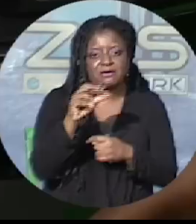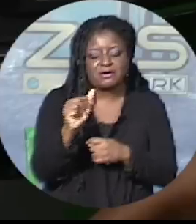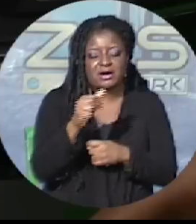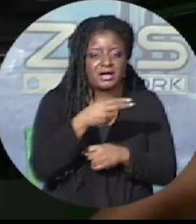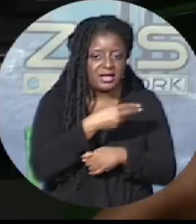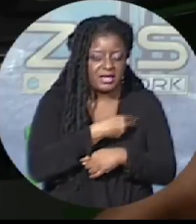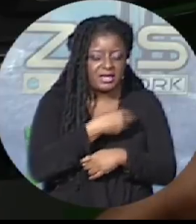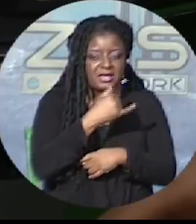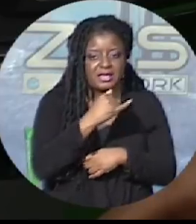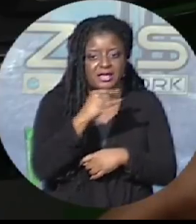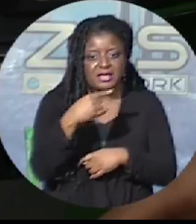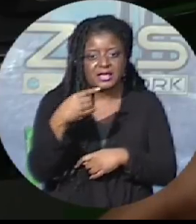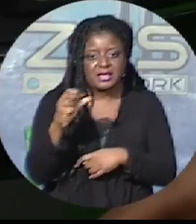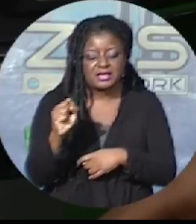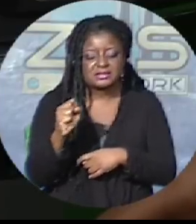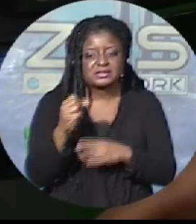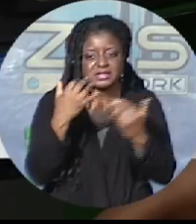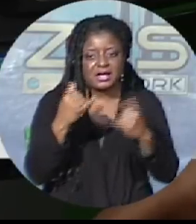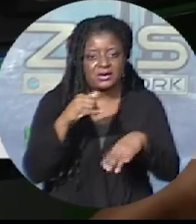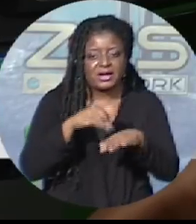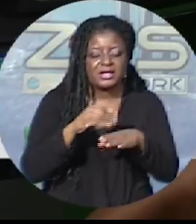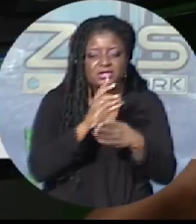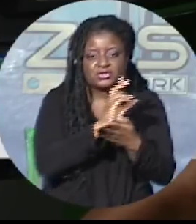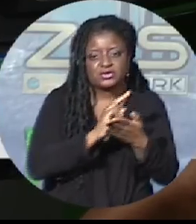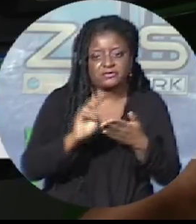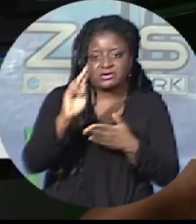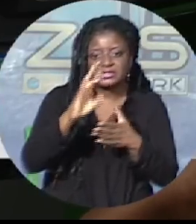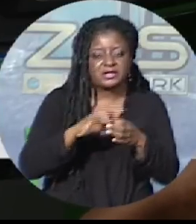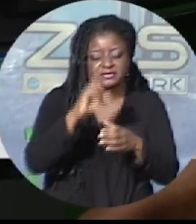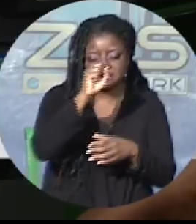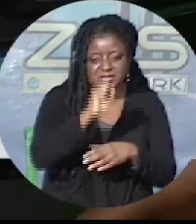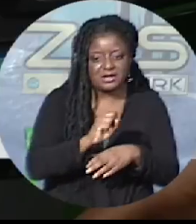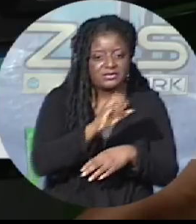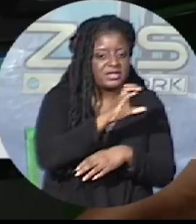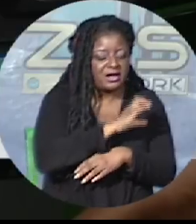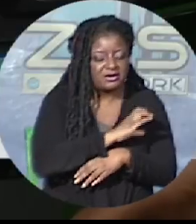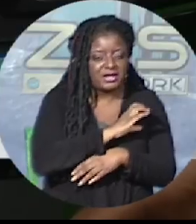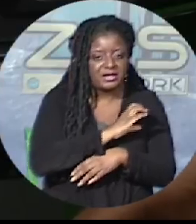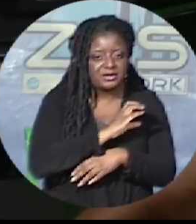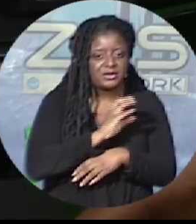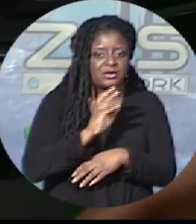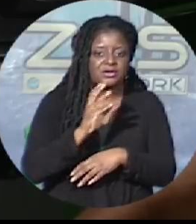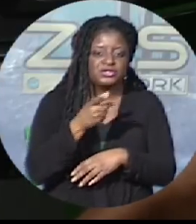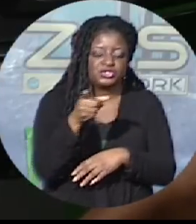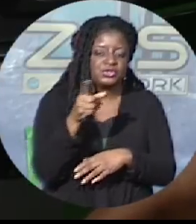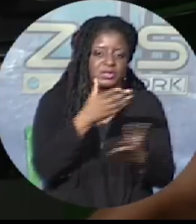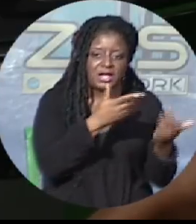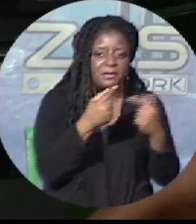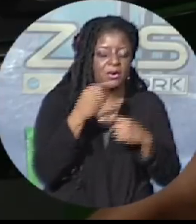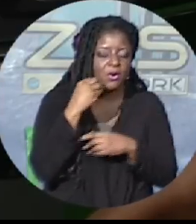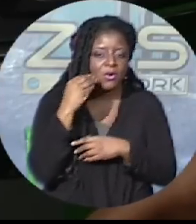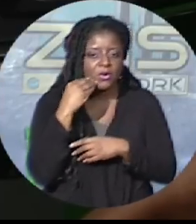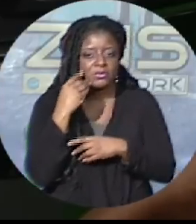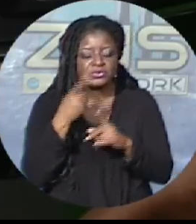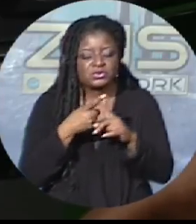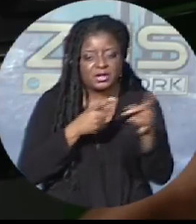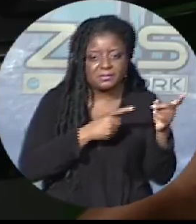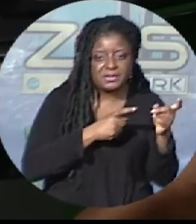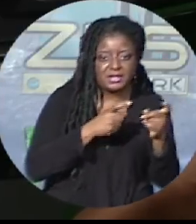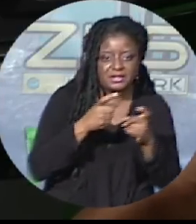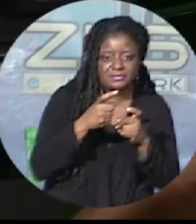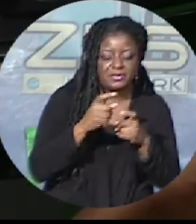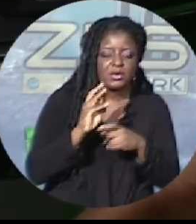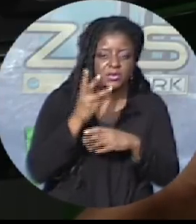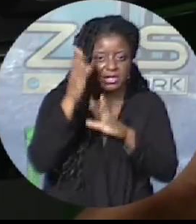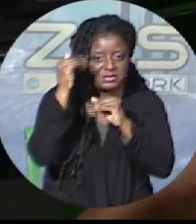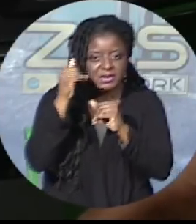This is our last Carifta, and she will be coming home to compete. So we expect Aubrey, who's dominated Evgen Karifta for the 6 years she's competed to